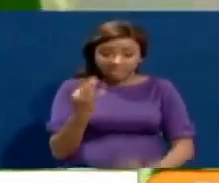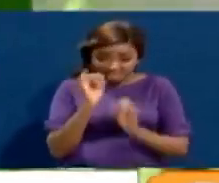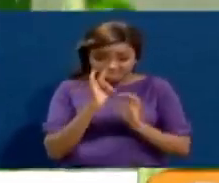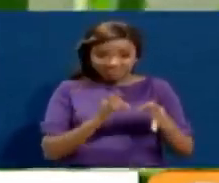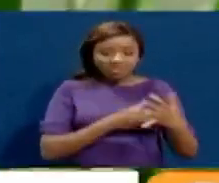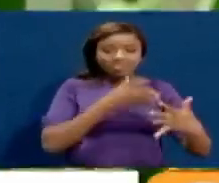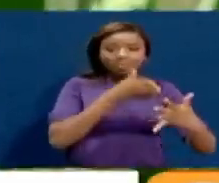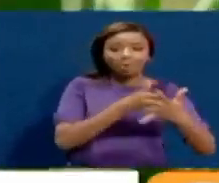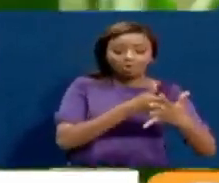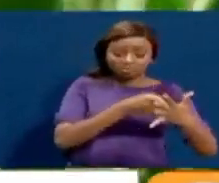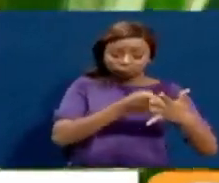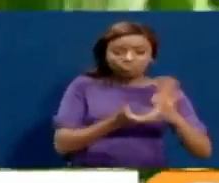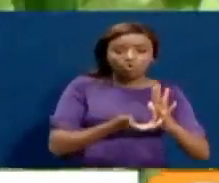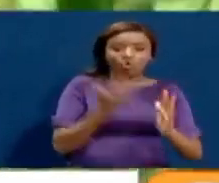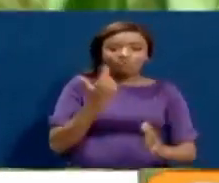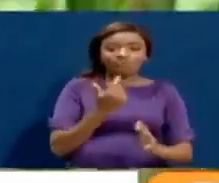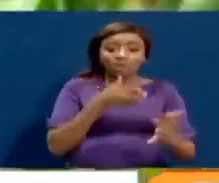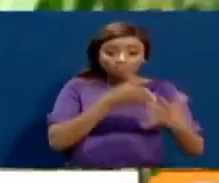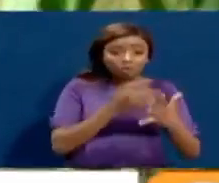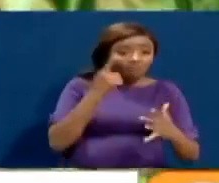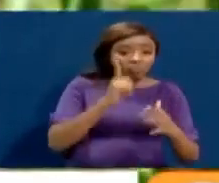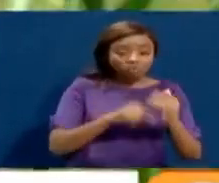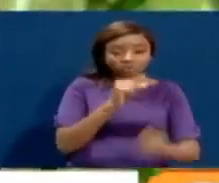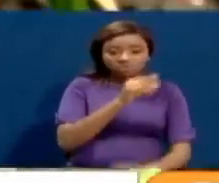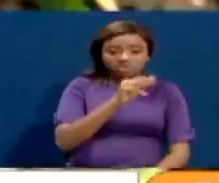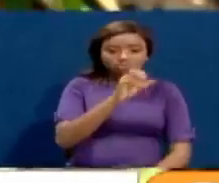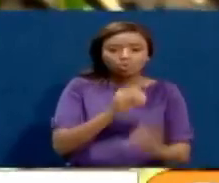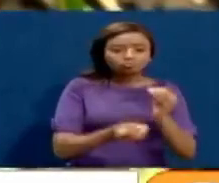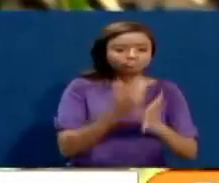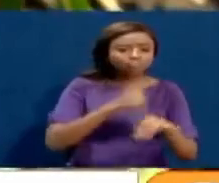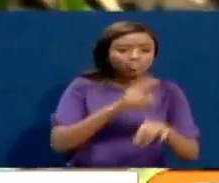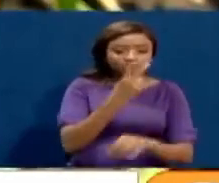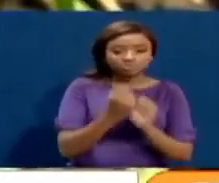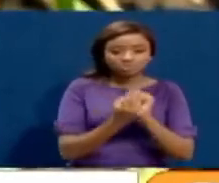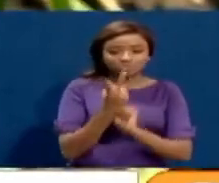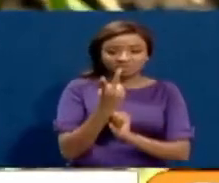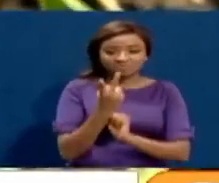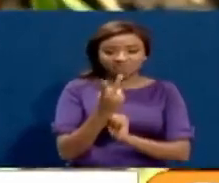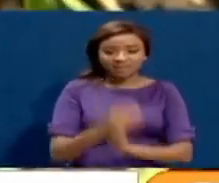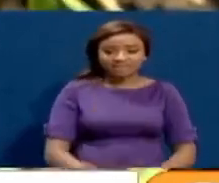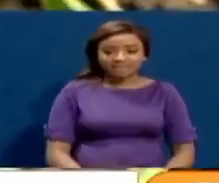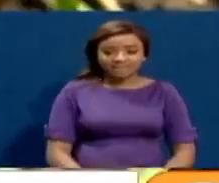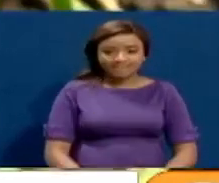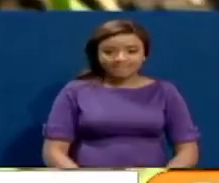ban that was put in place in the country back in 2012.